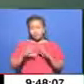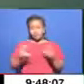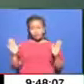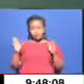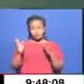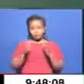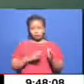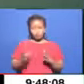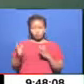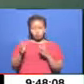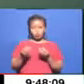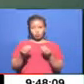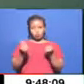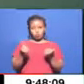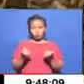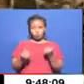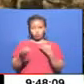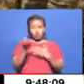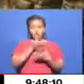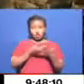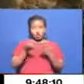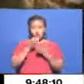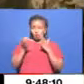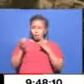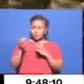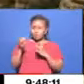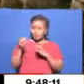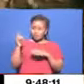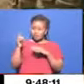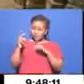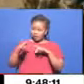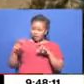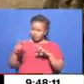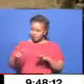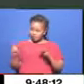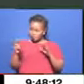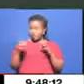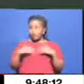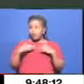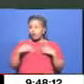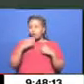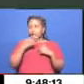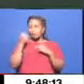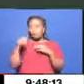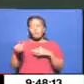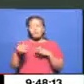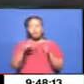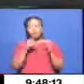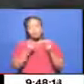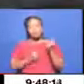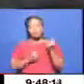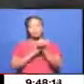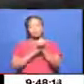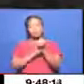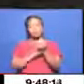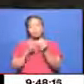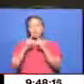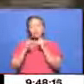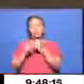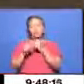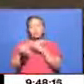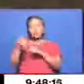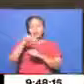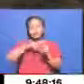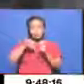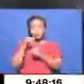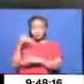The economic analysis on Lake Turkana will help come up with the best ways to support the lake's delicate ecosystem and the surrounding communities, as well